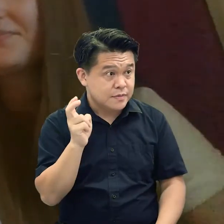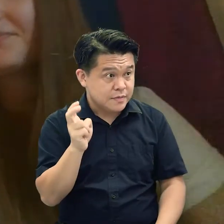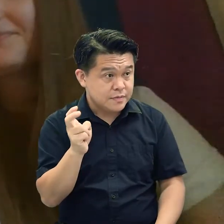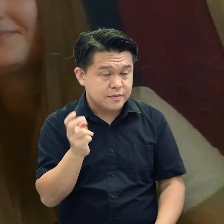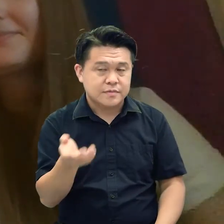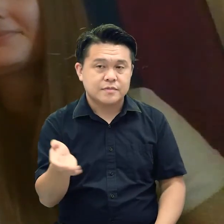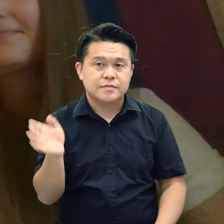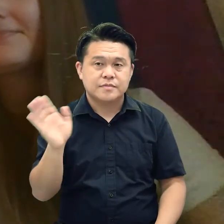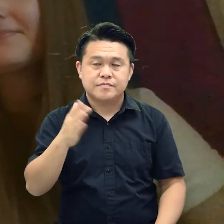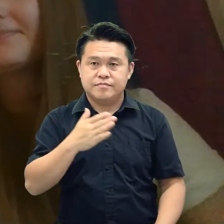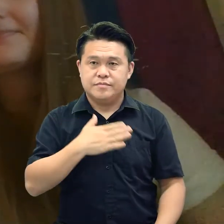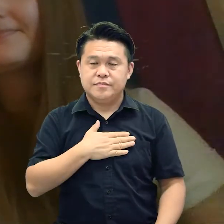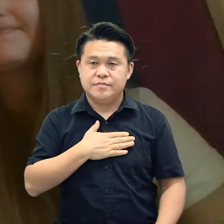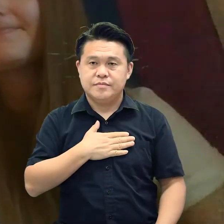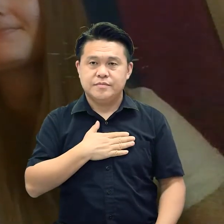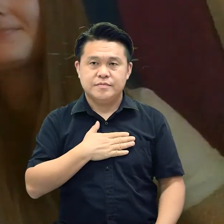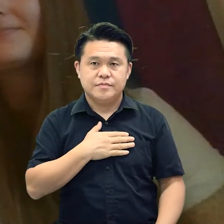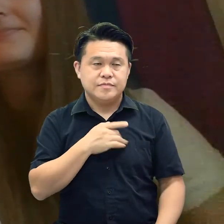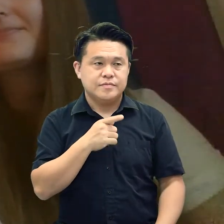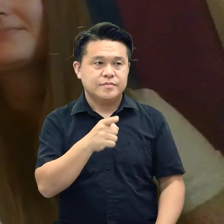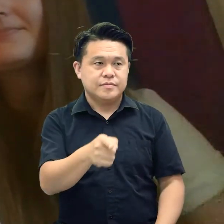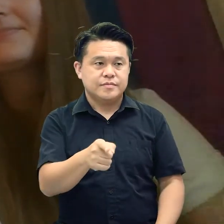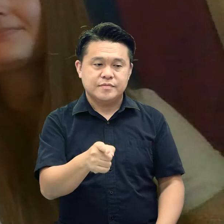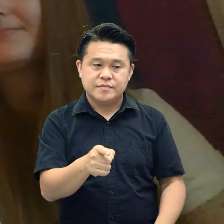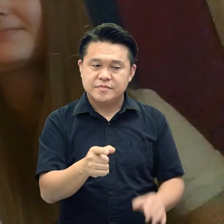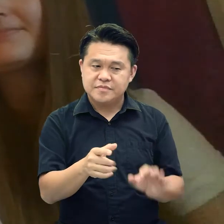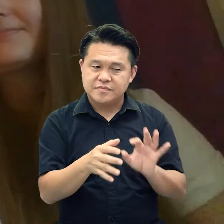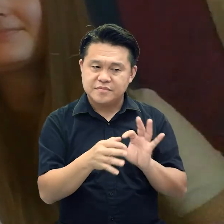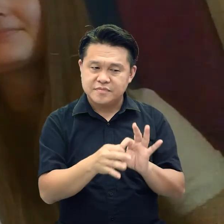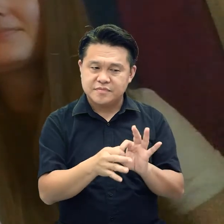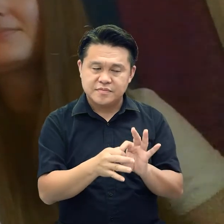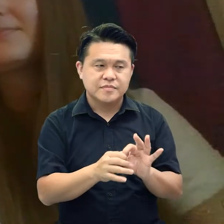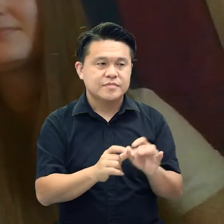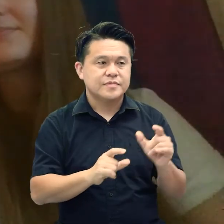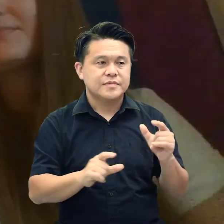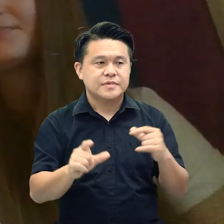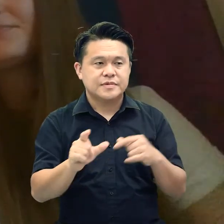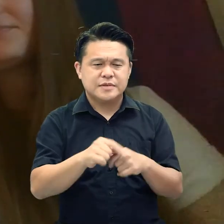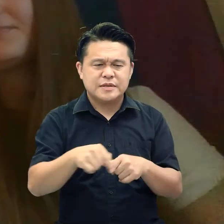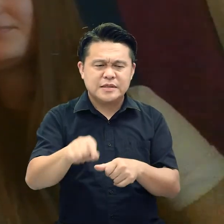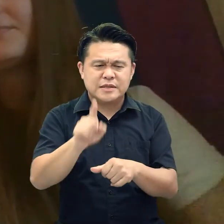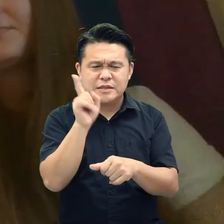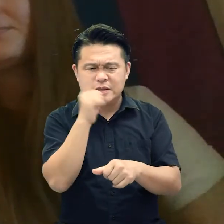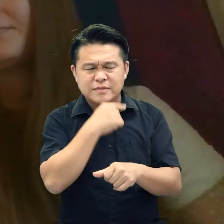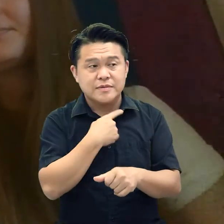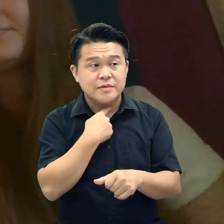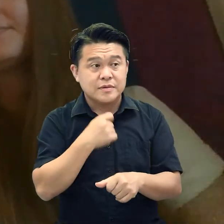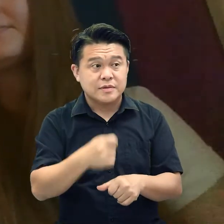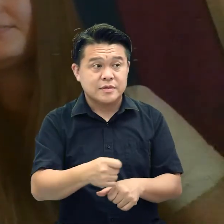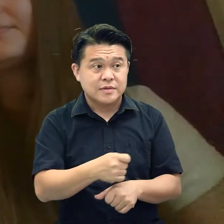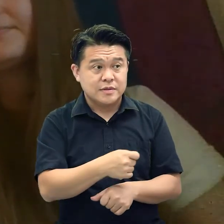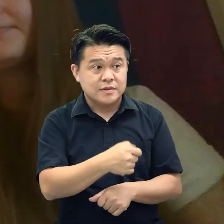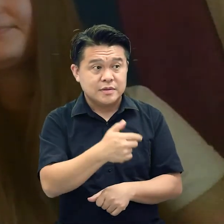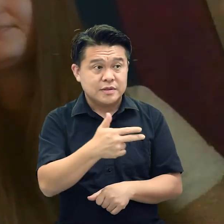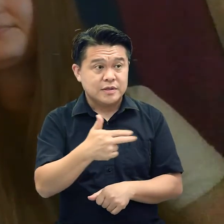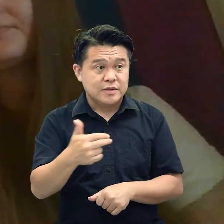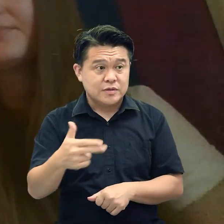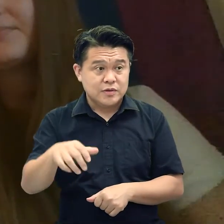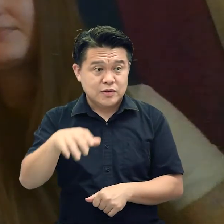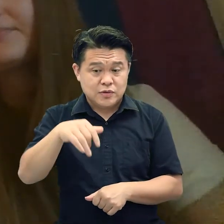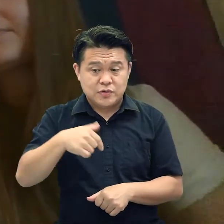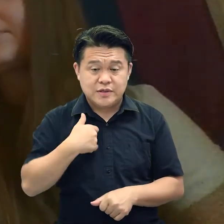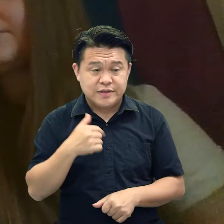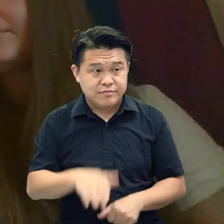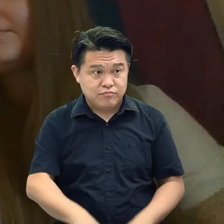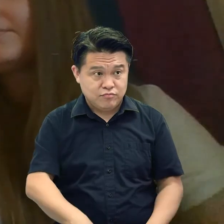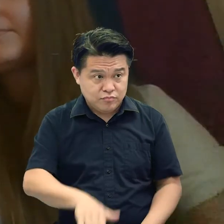But I grew up in Indonesia, which has much worse sense of,